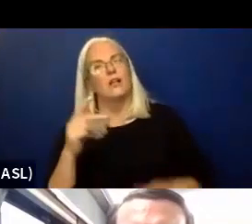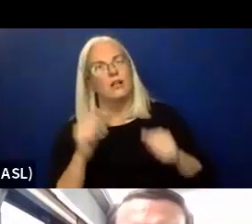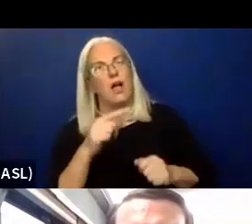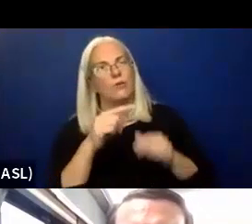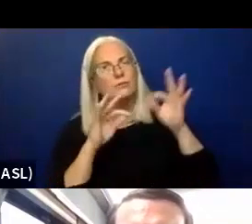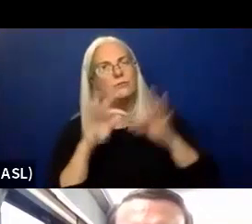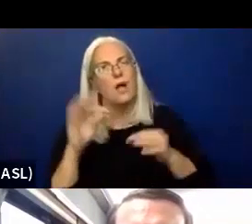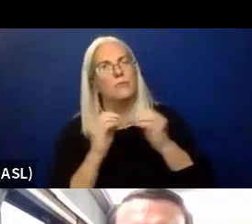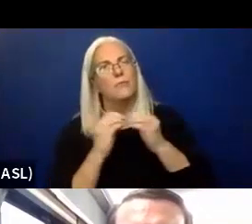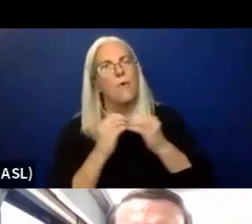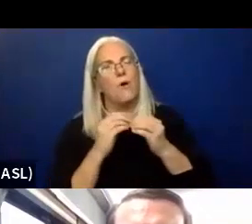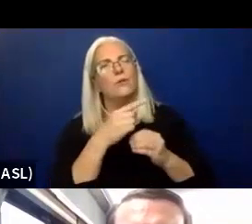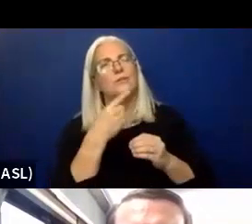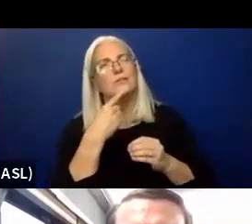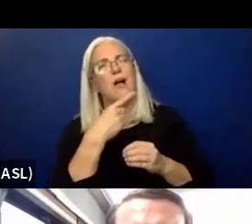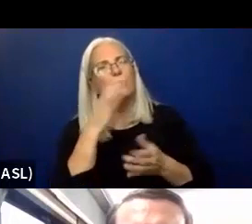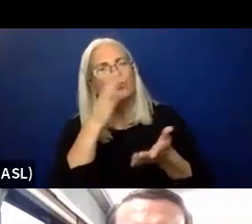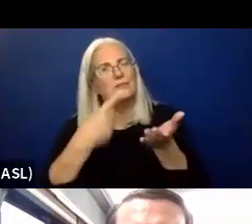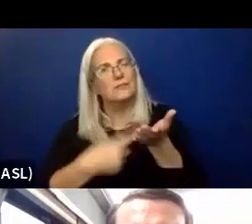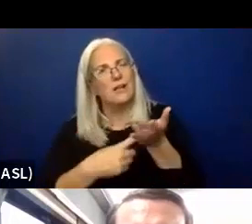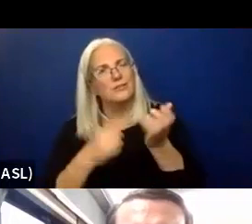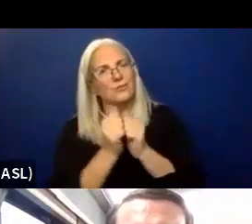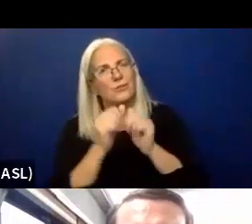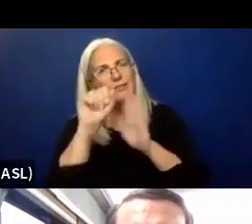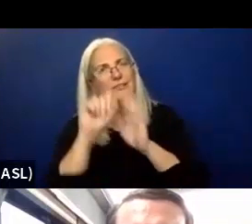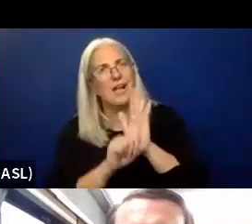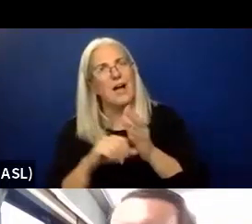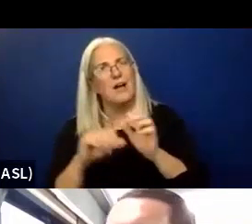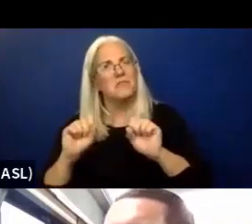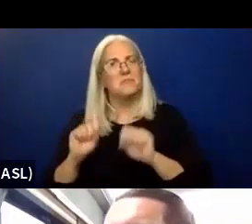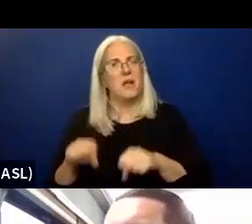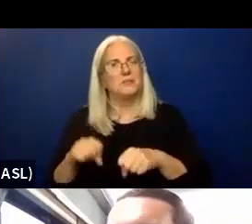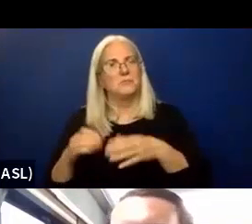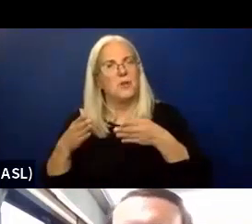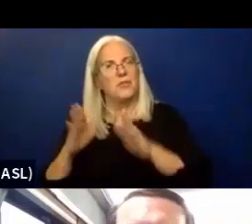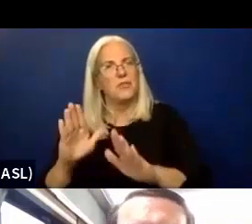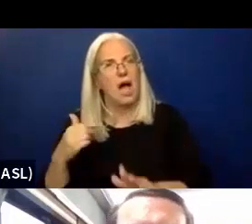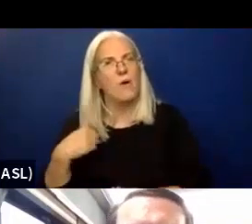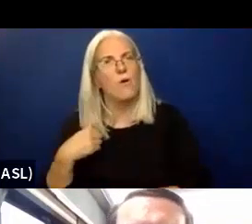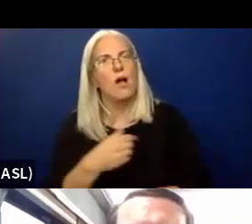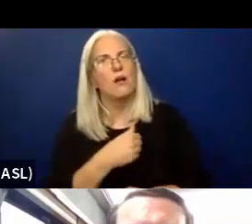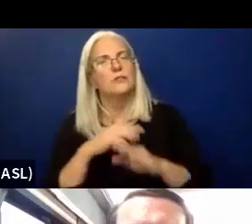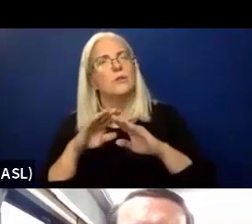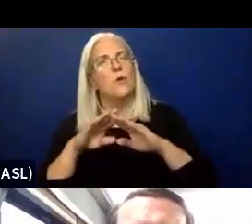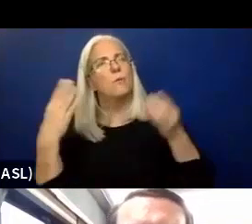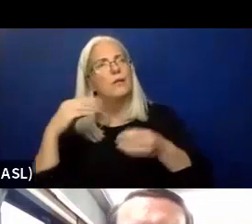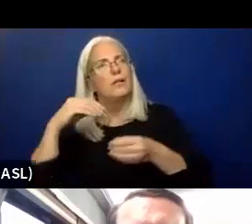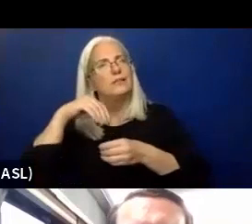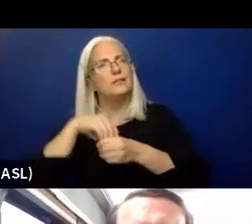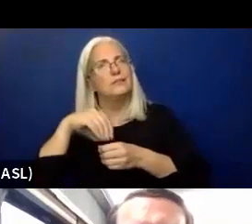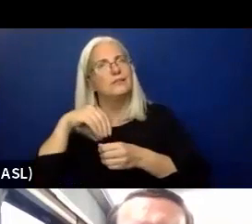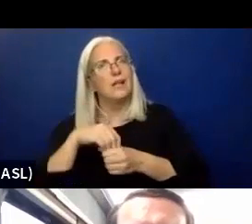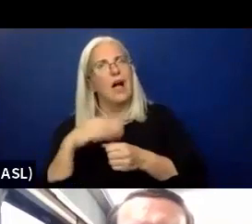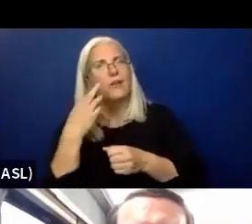conversations with the state about potentially allowing us to open up some of our indoor dining and